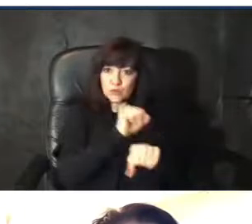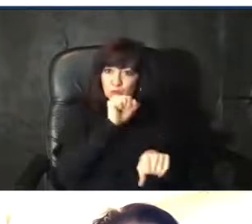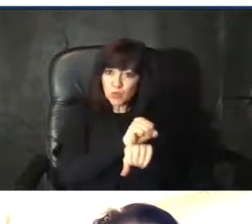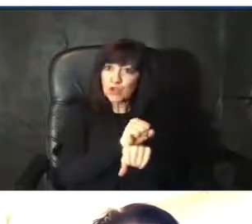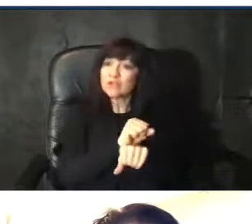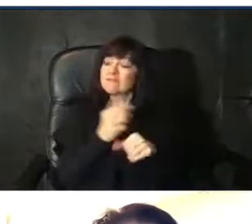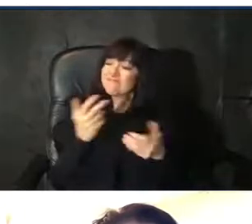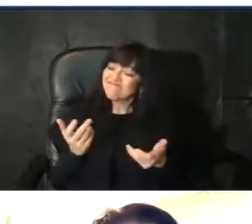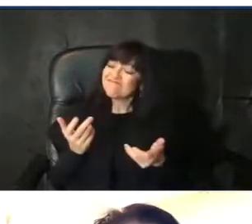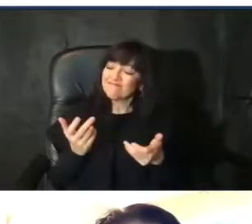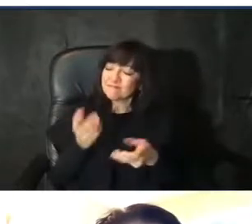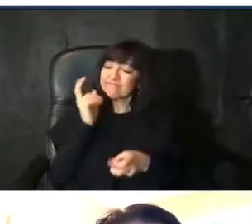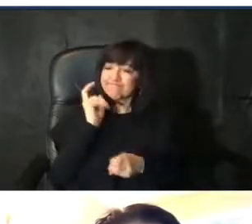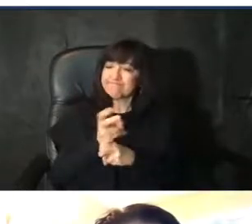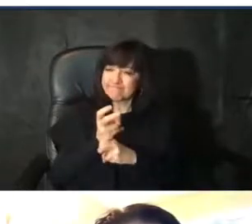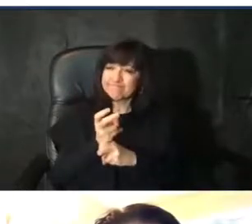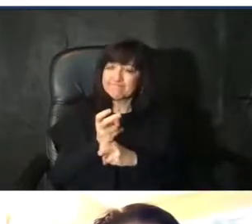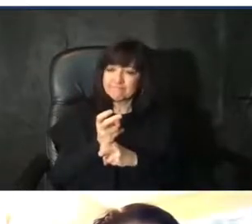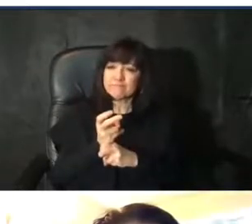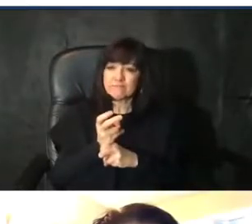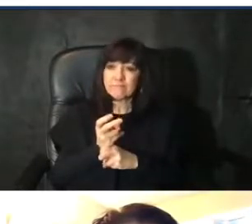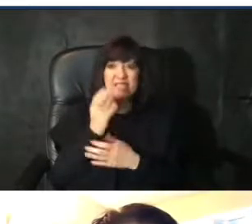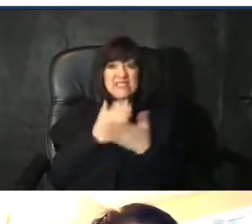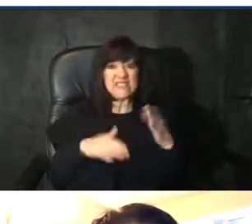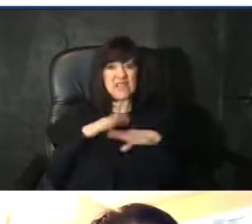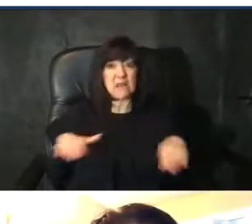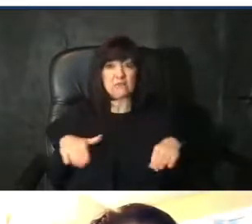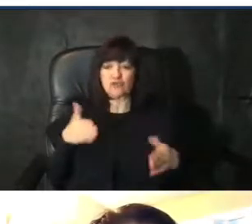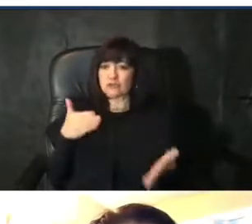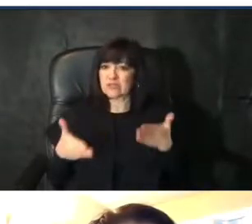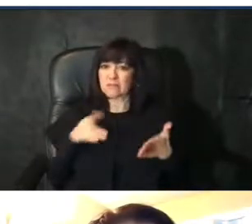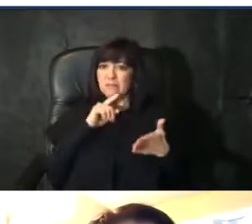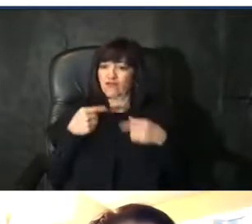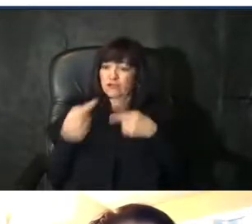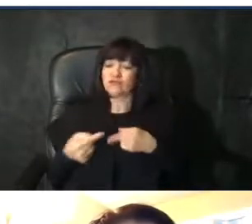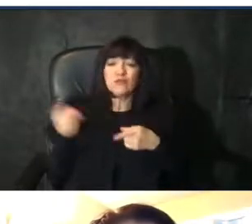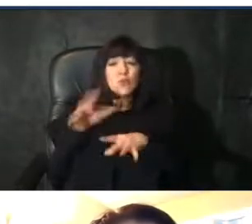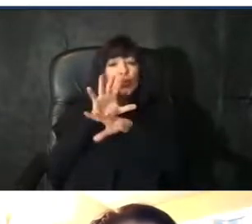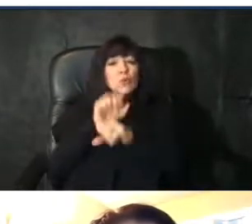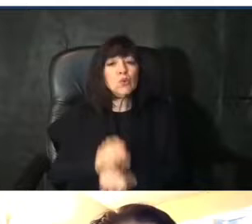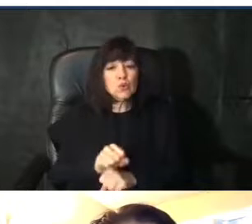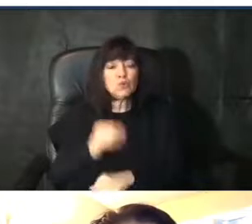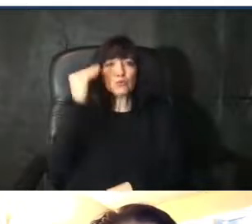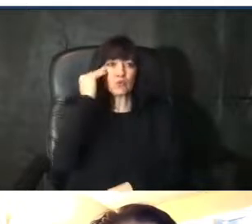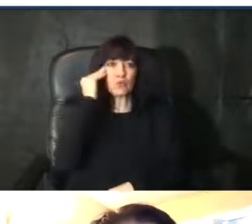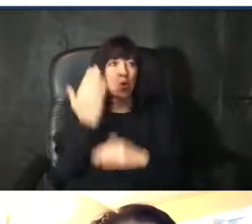kids who may be really struggling with not having that typical schedule they would have when they're in school every day.